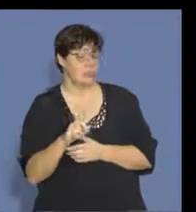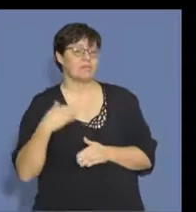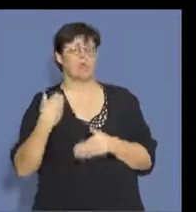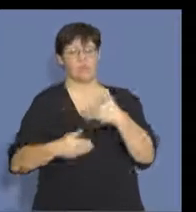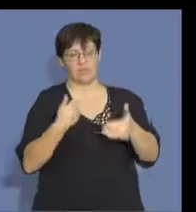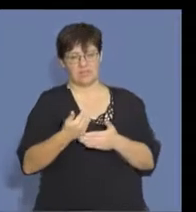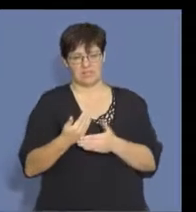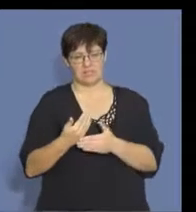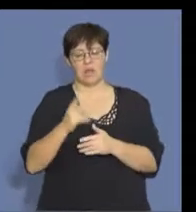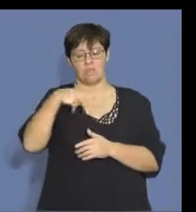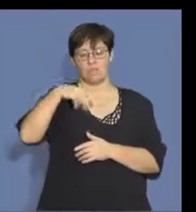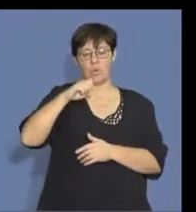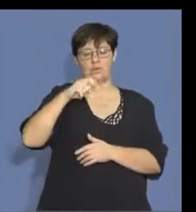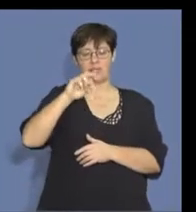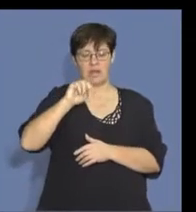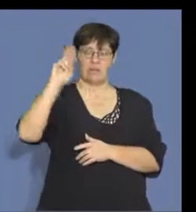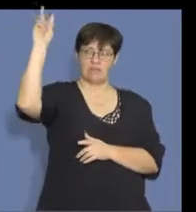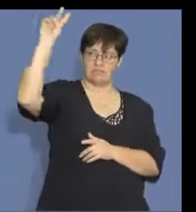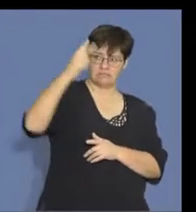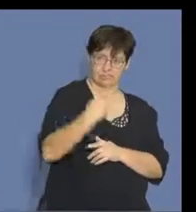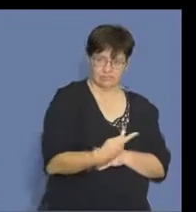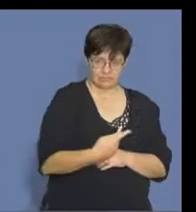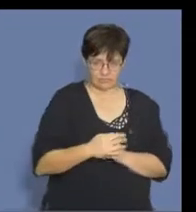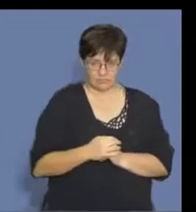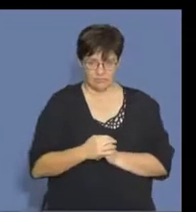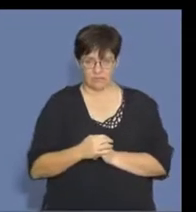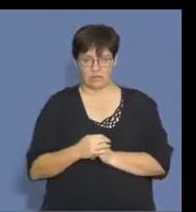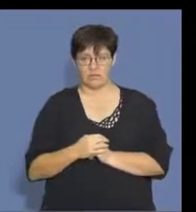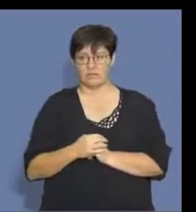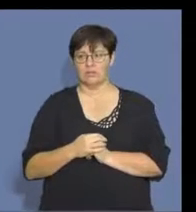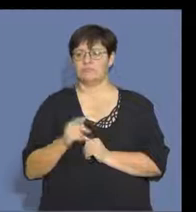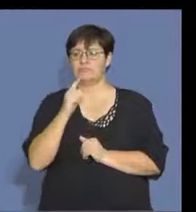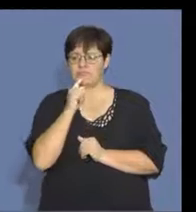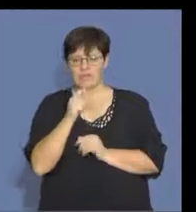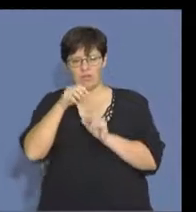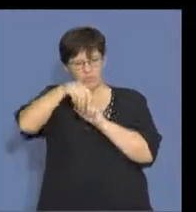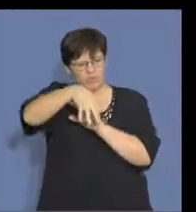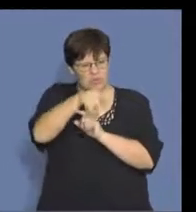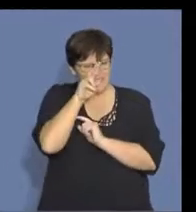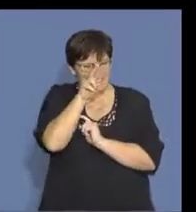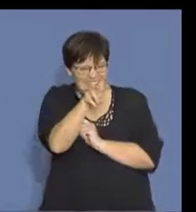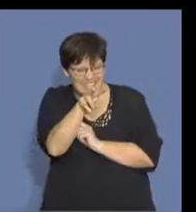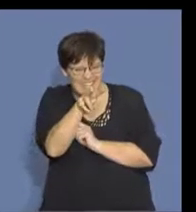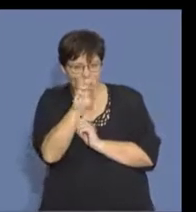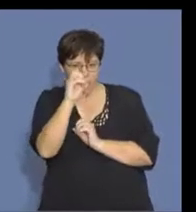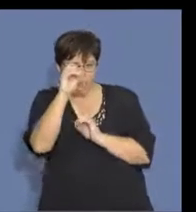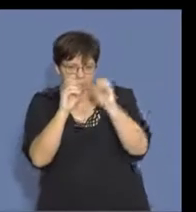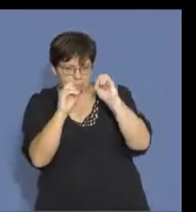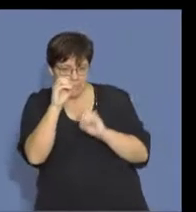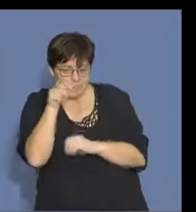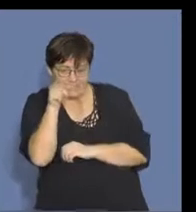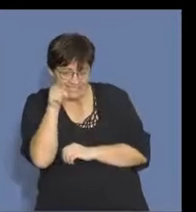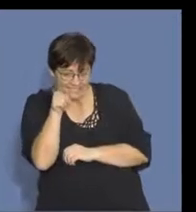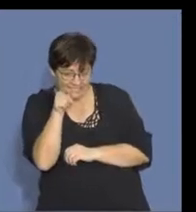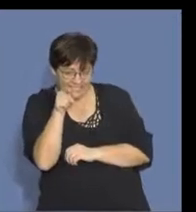of protein synthesis. As I mentioned, here's the root of a leguminous plant. Again,